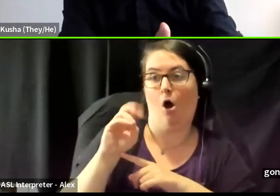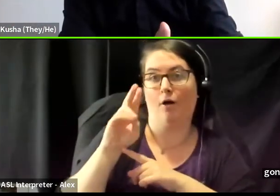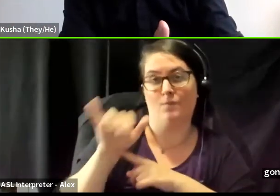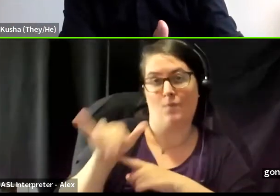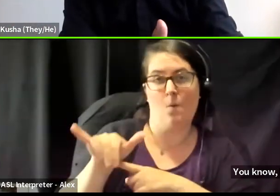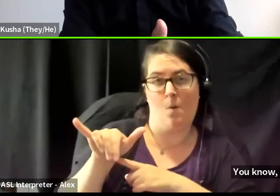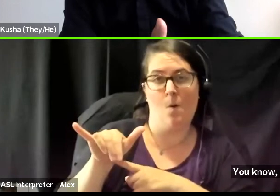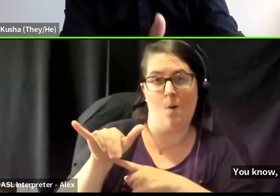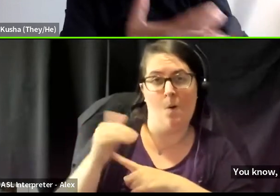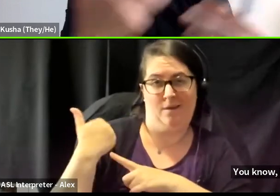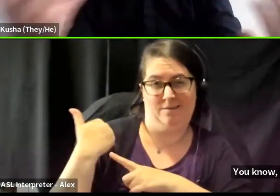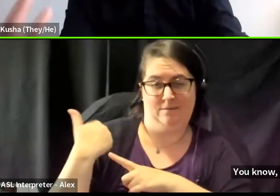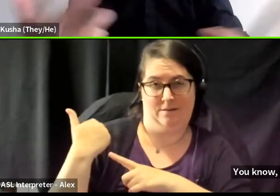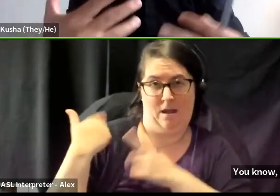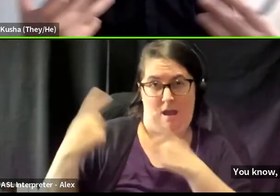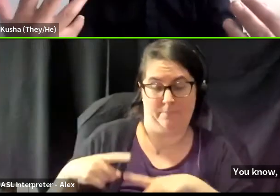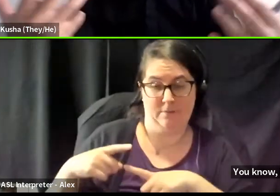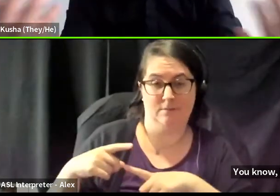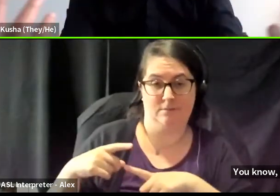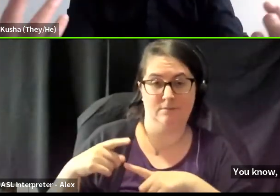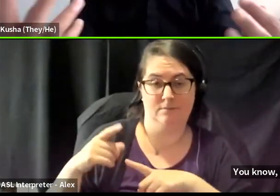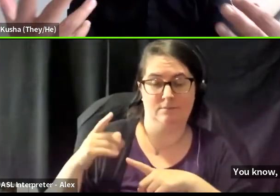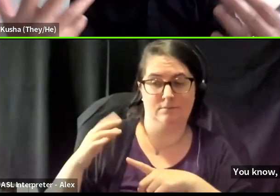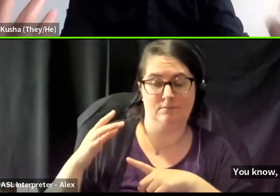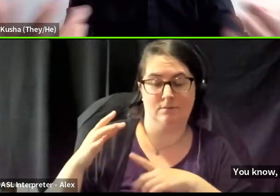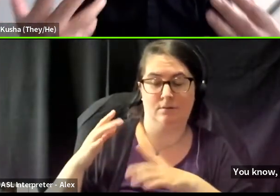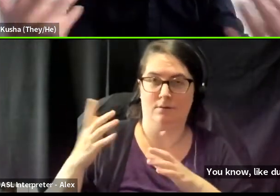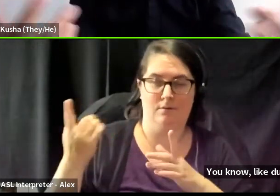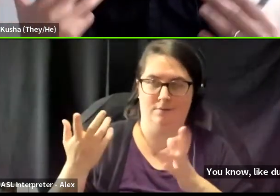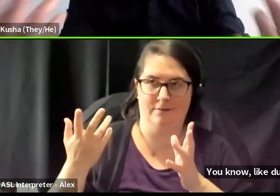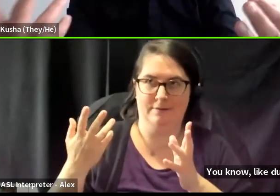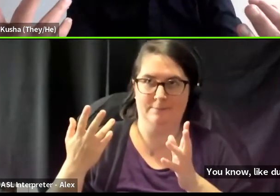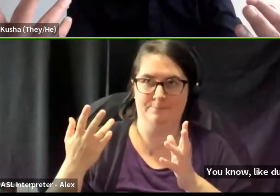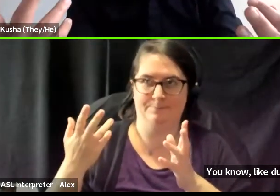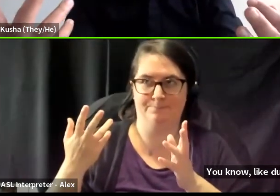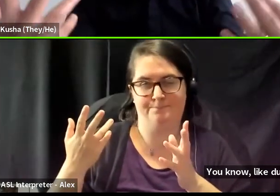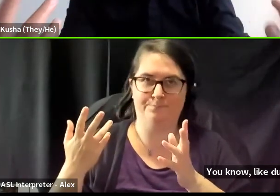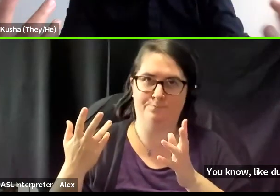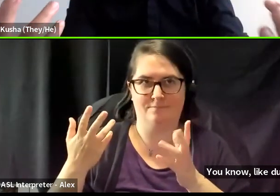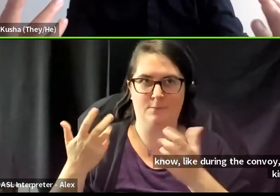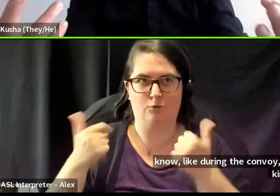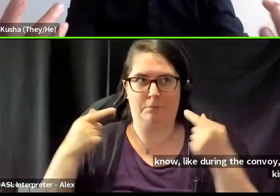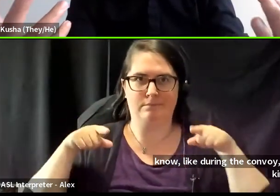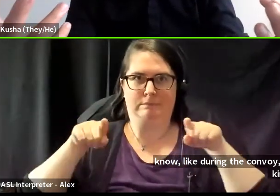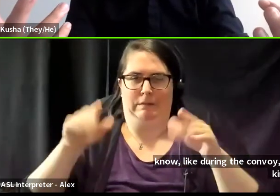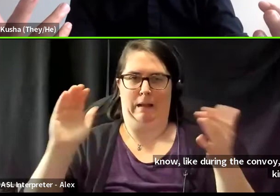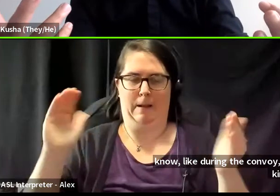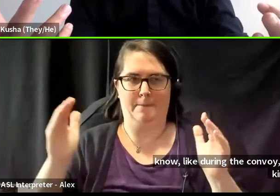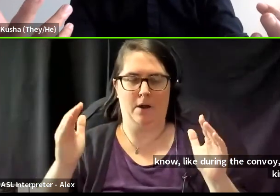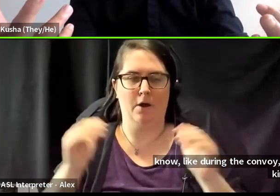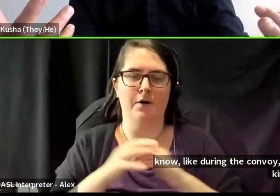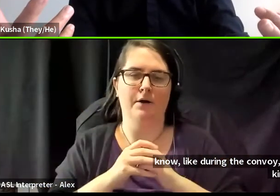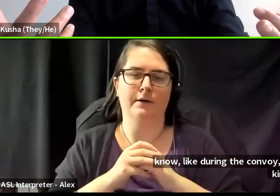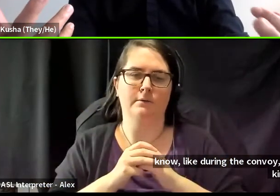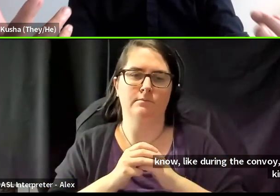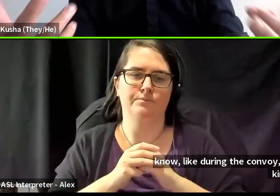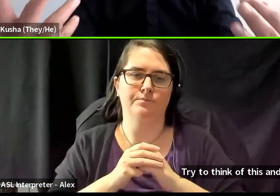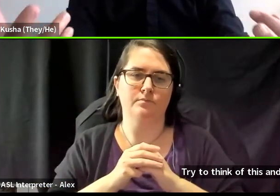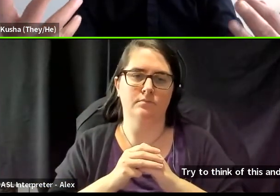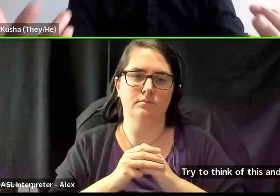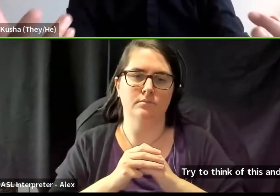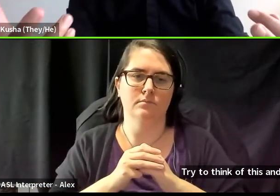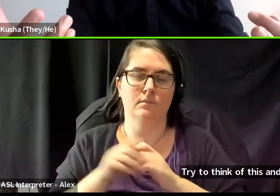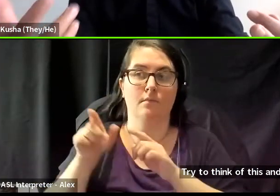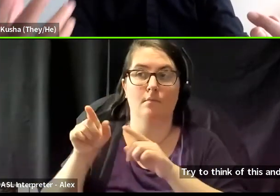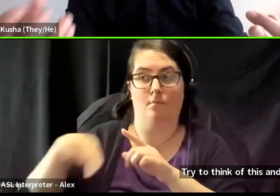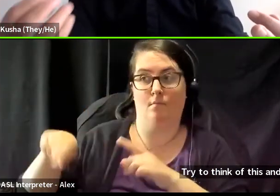example, I always kind of try to think of this and use this as an example of this. There was a